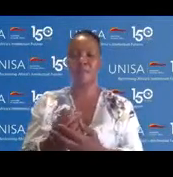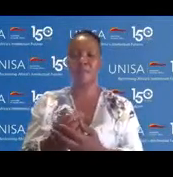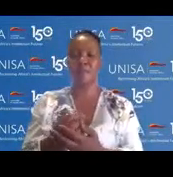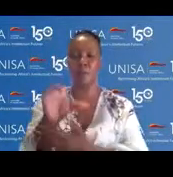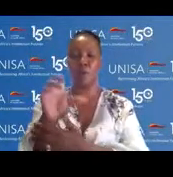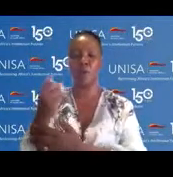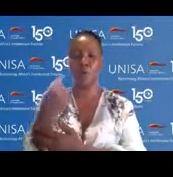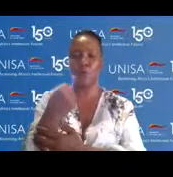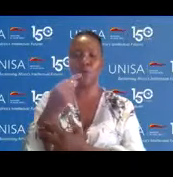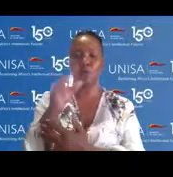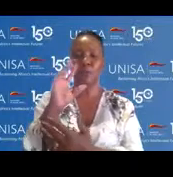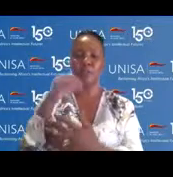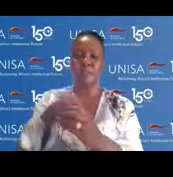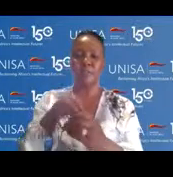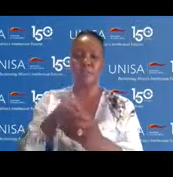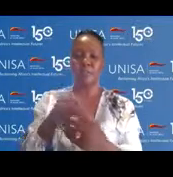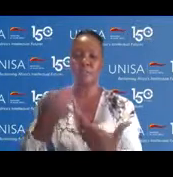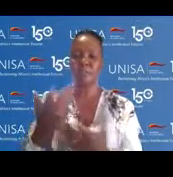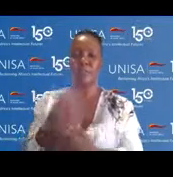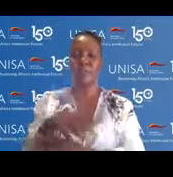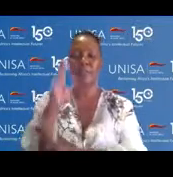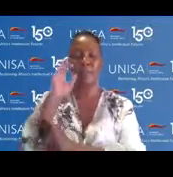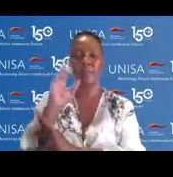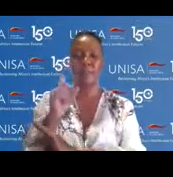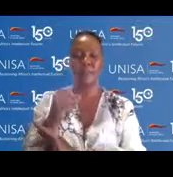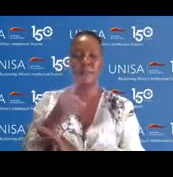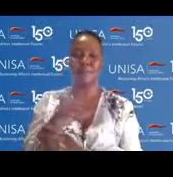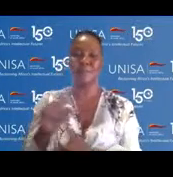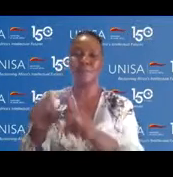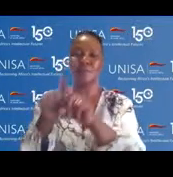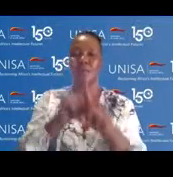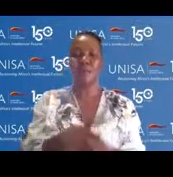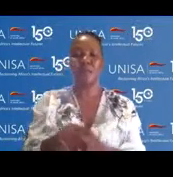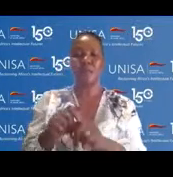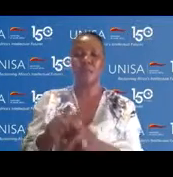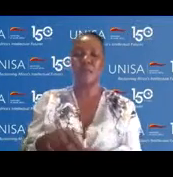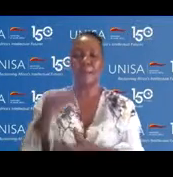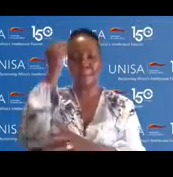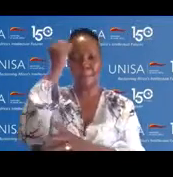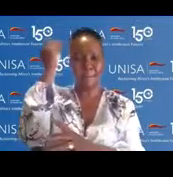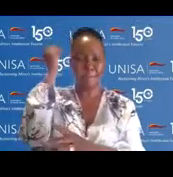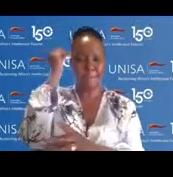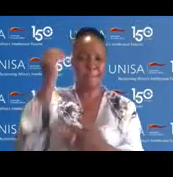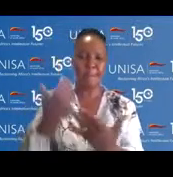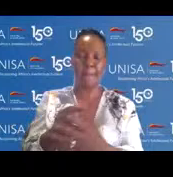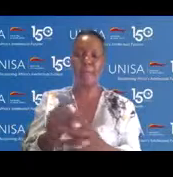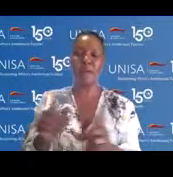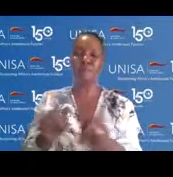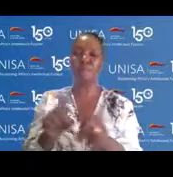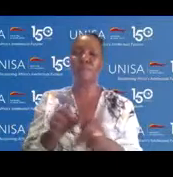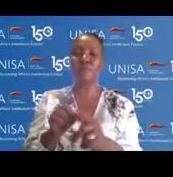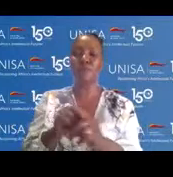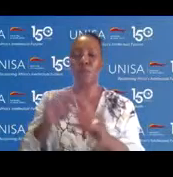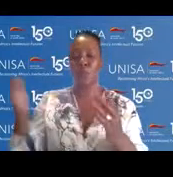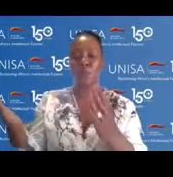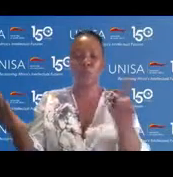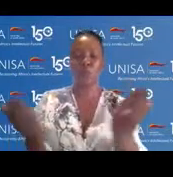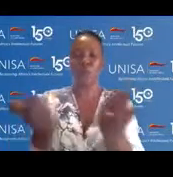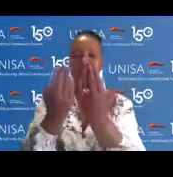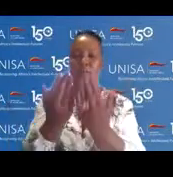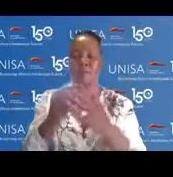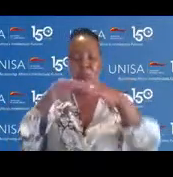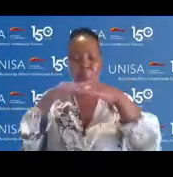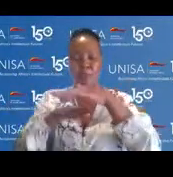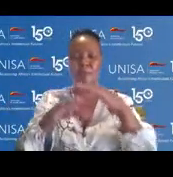locked itself. Remember, that's the same memory. I just want to compare you guys quickly here that we showed you under device care.